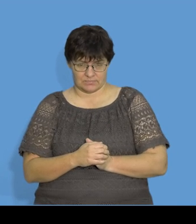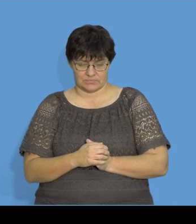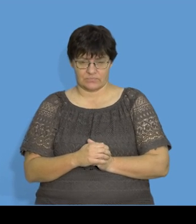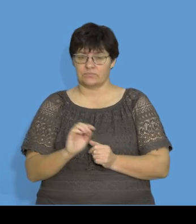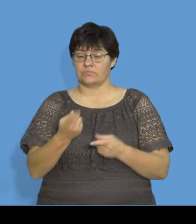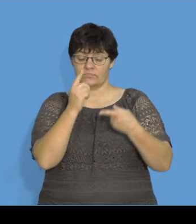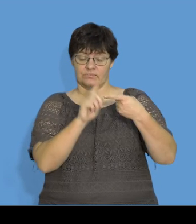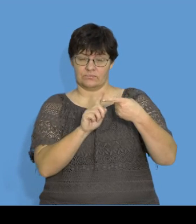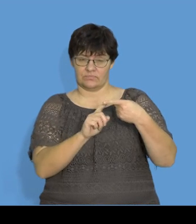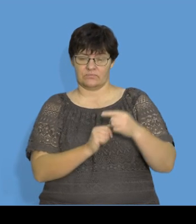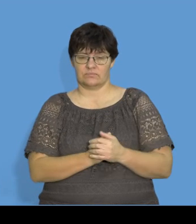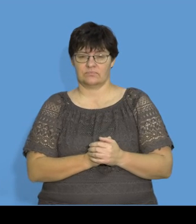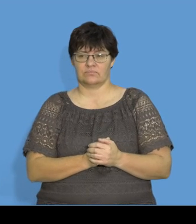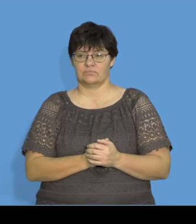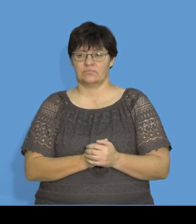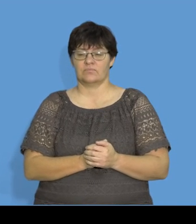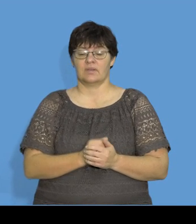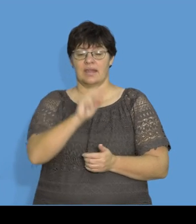with the first one. Mass,